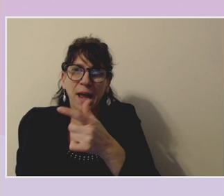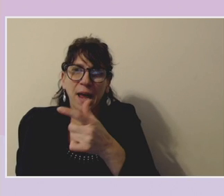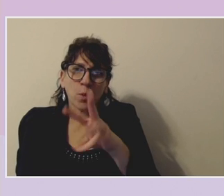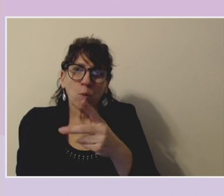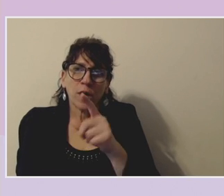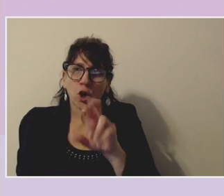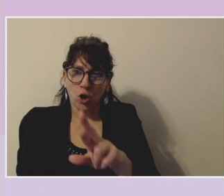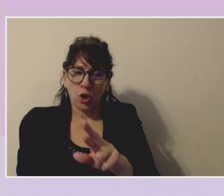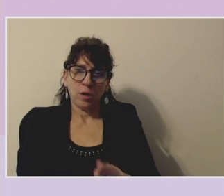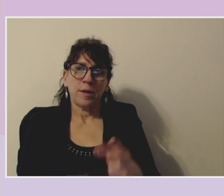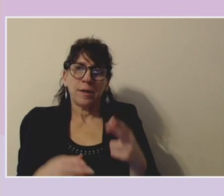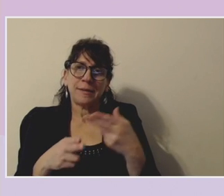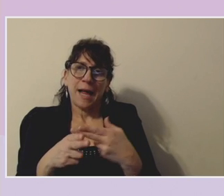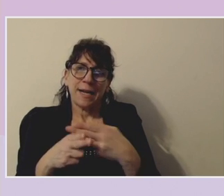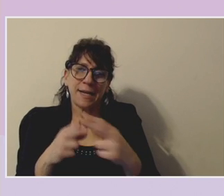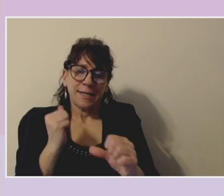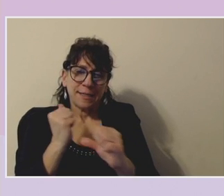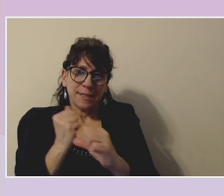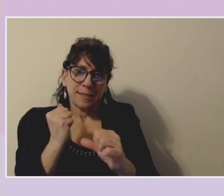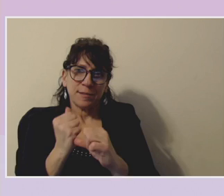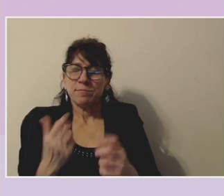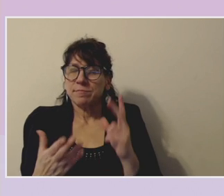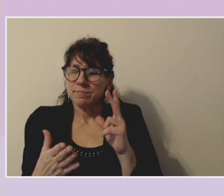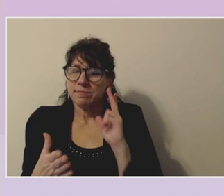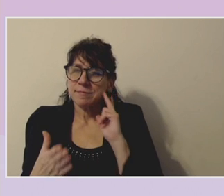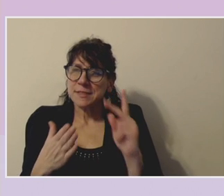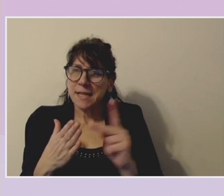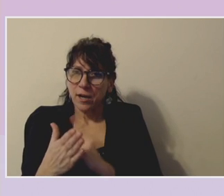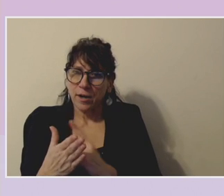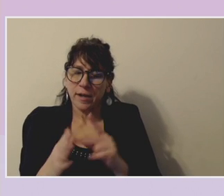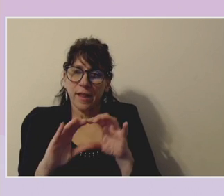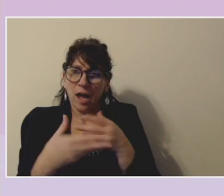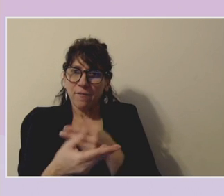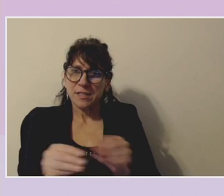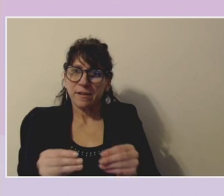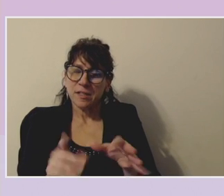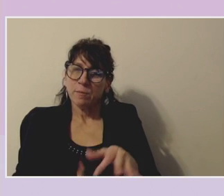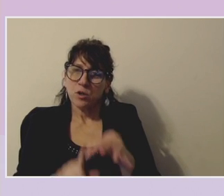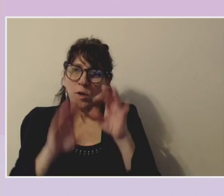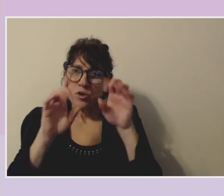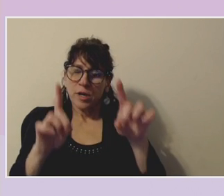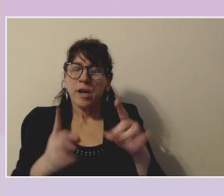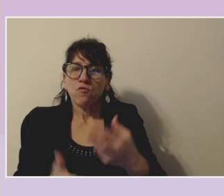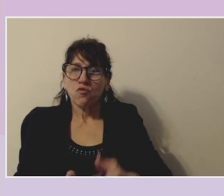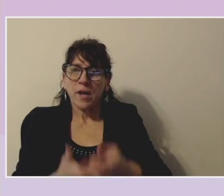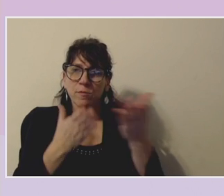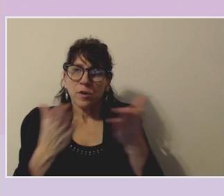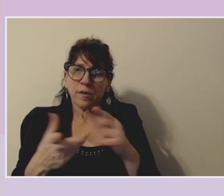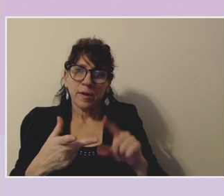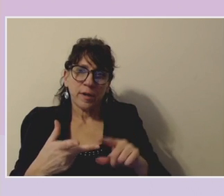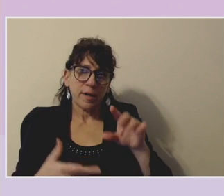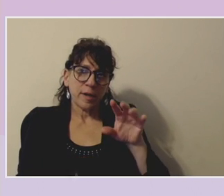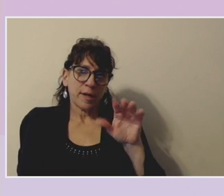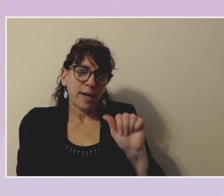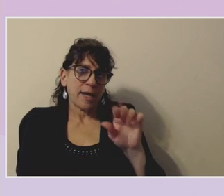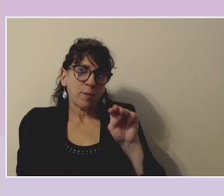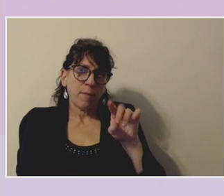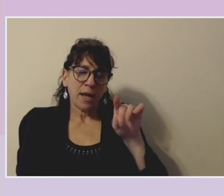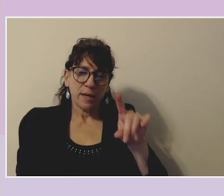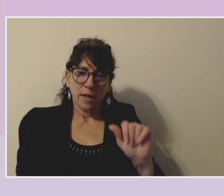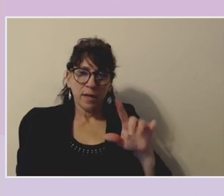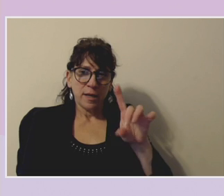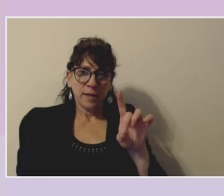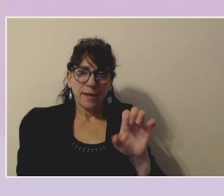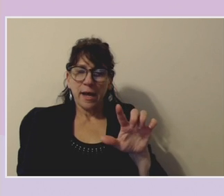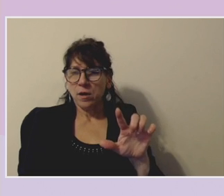Deputy Assistant Secretary in the Office of Special Education and Rehabilitative Services, and Amanda Delgaitis, Special Advisor for State